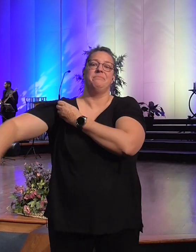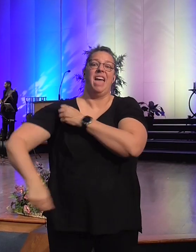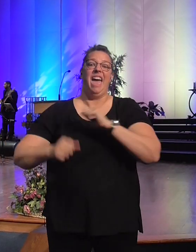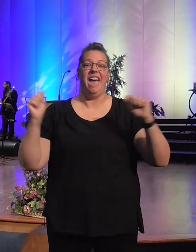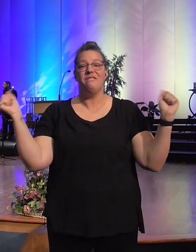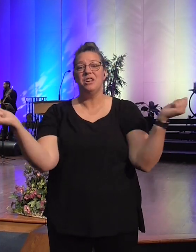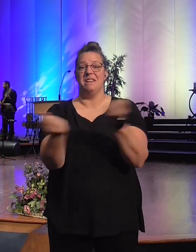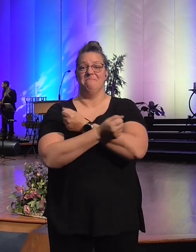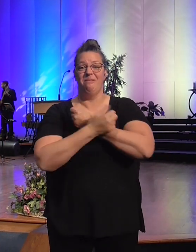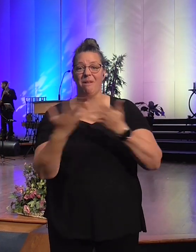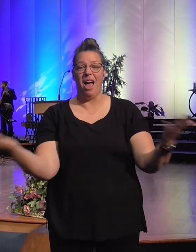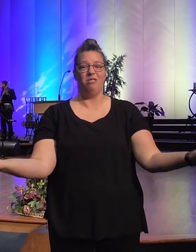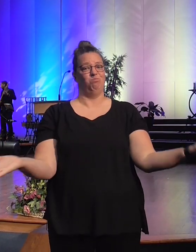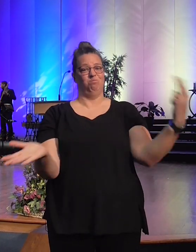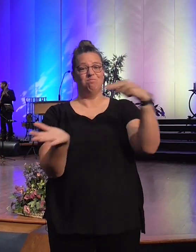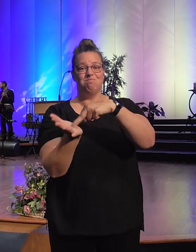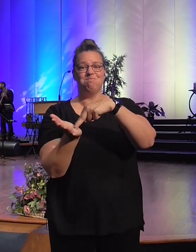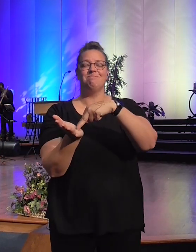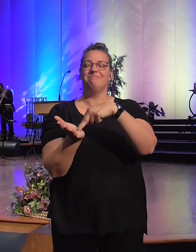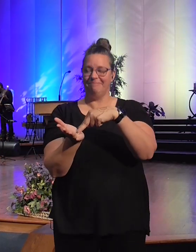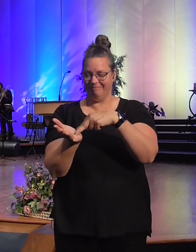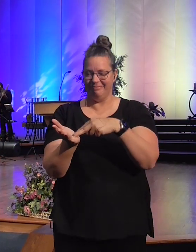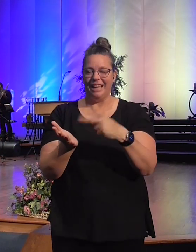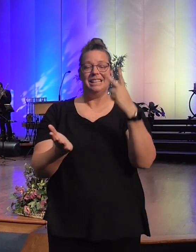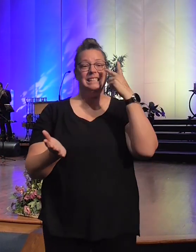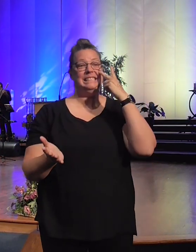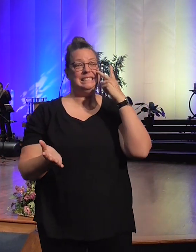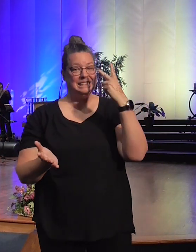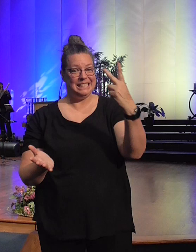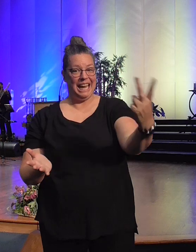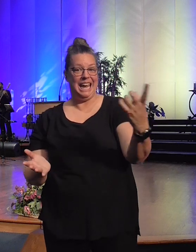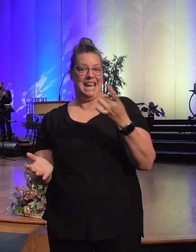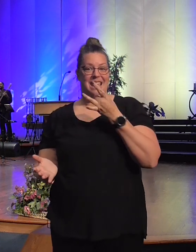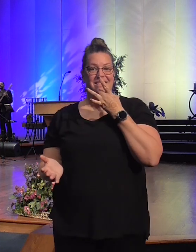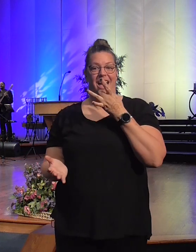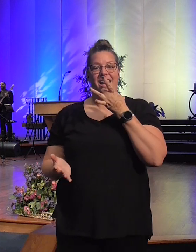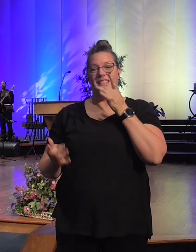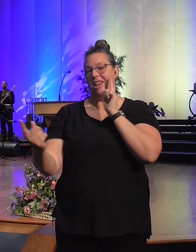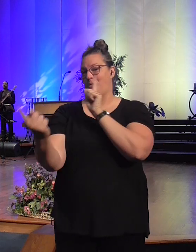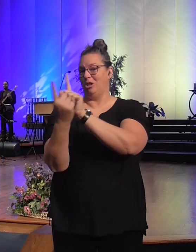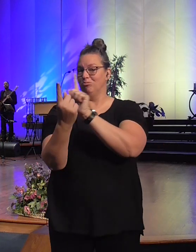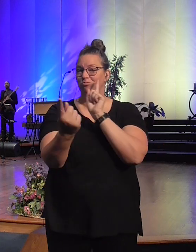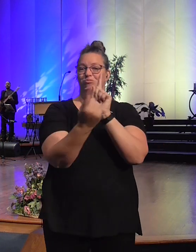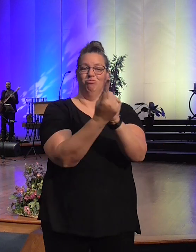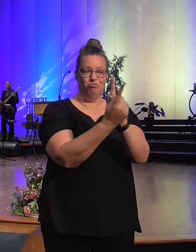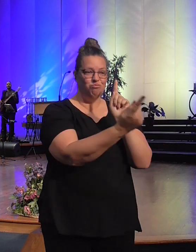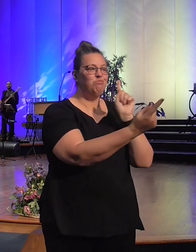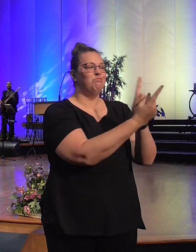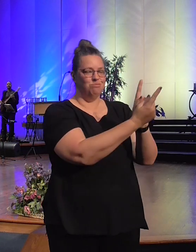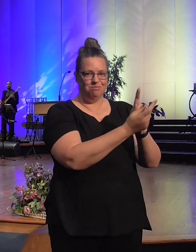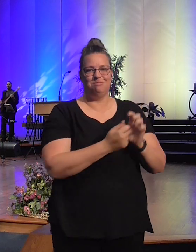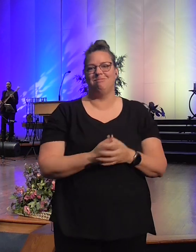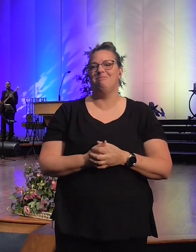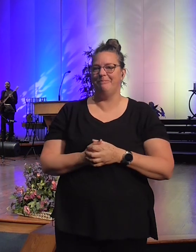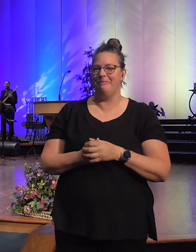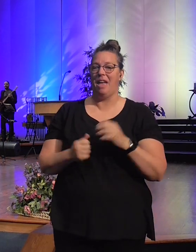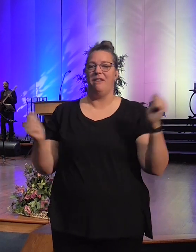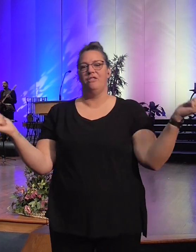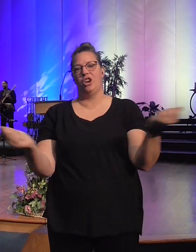Everybody, get up on your feet. See the light in everybody you meet.